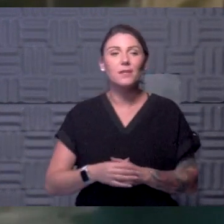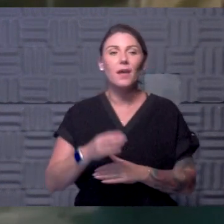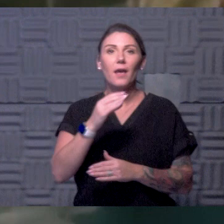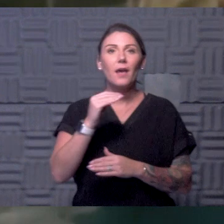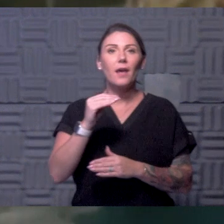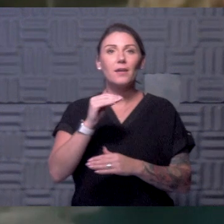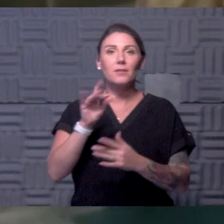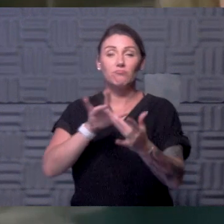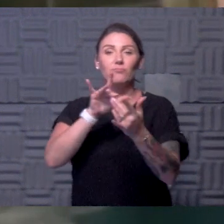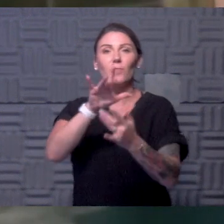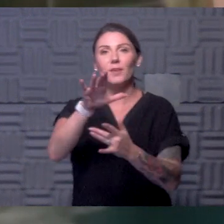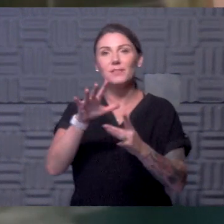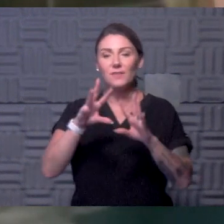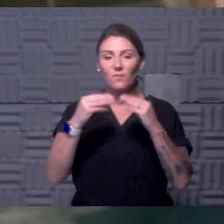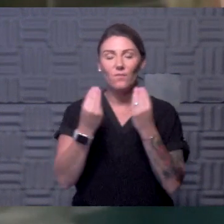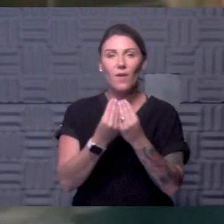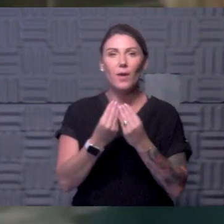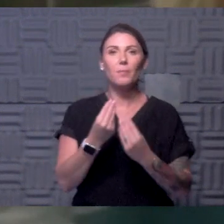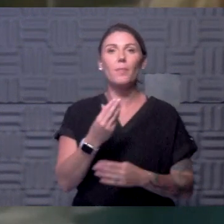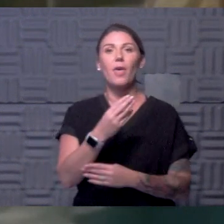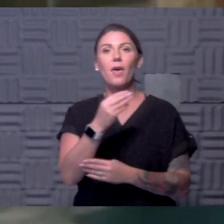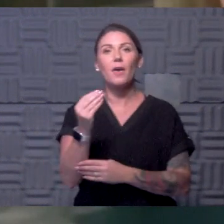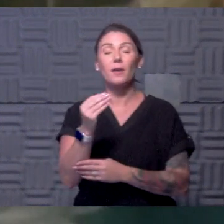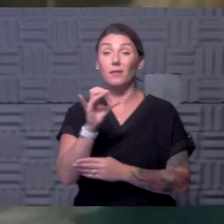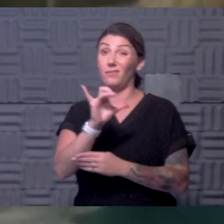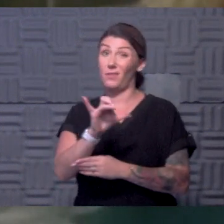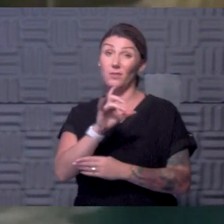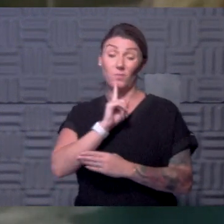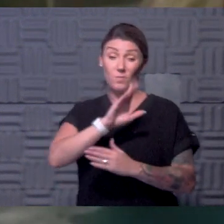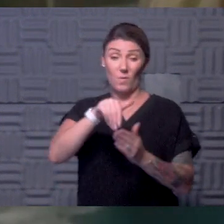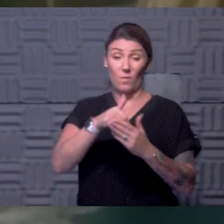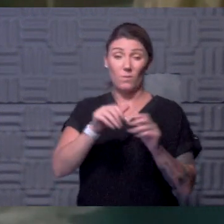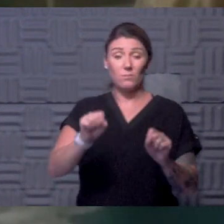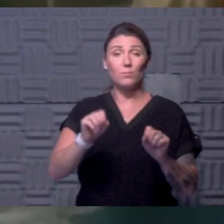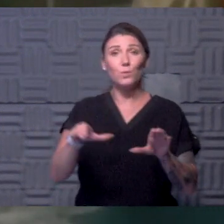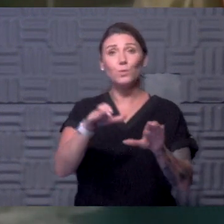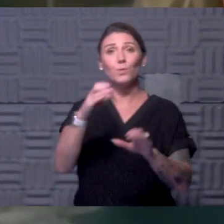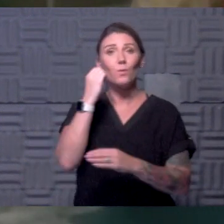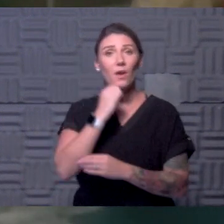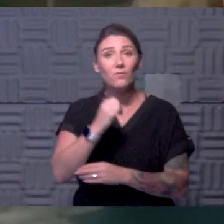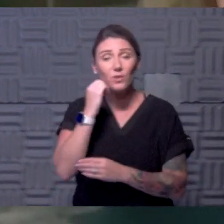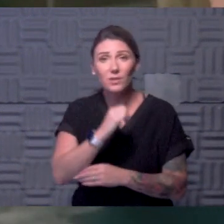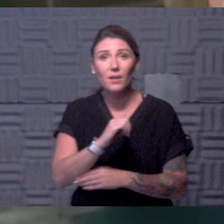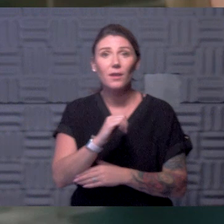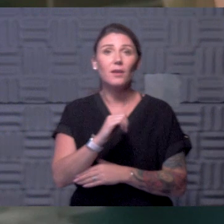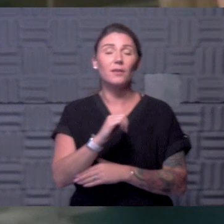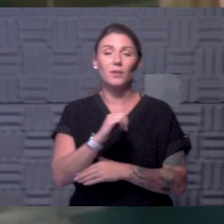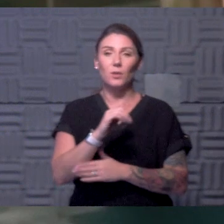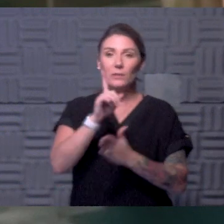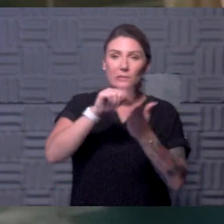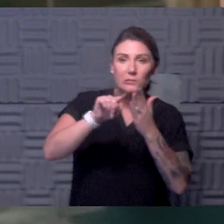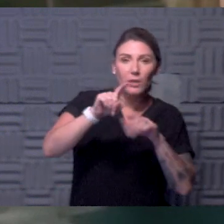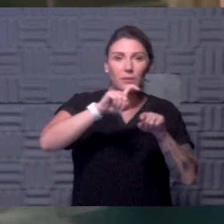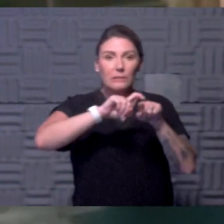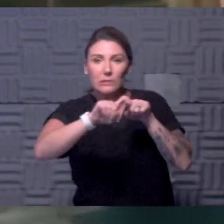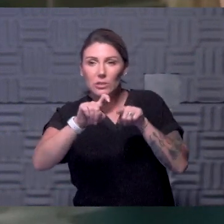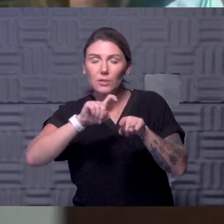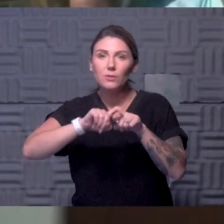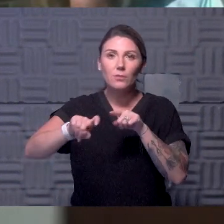reach out to his family. And that's all I did every day was checking in and